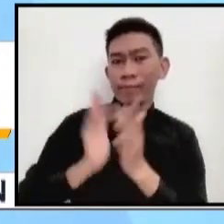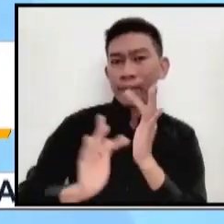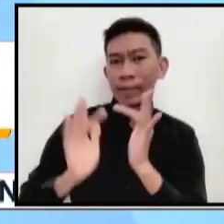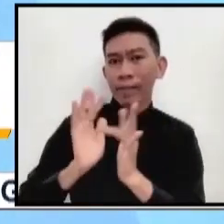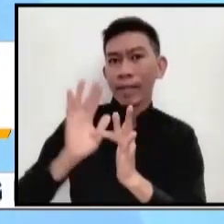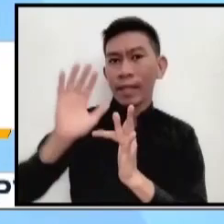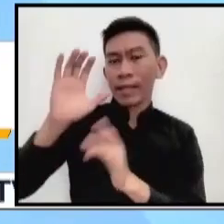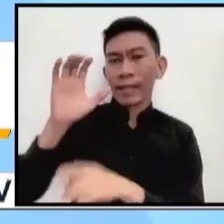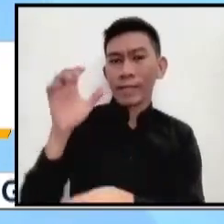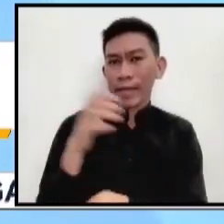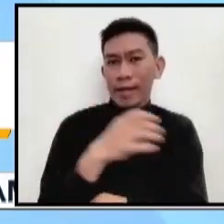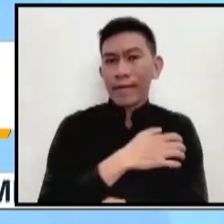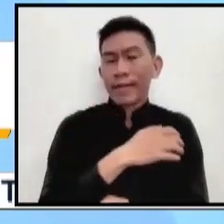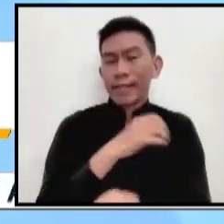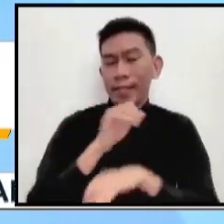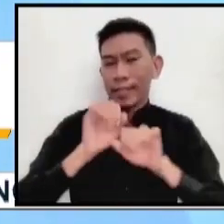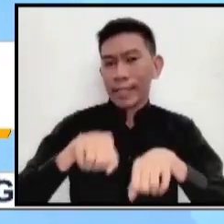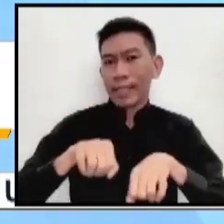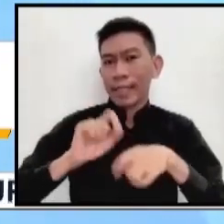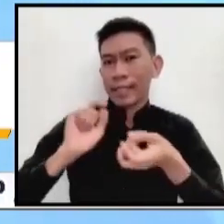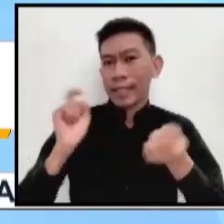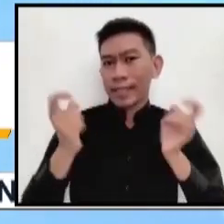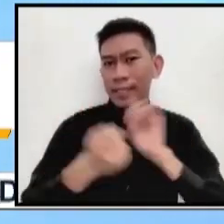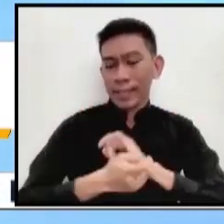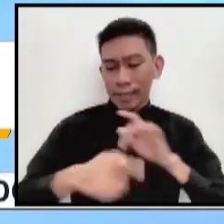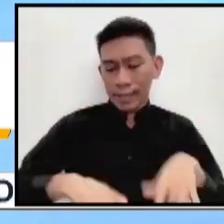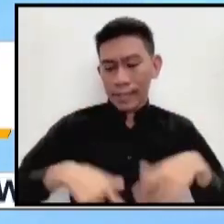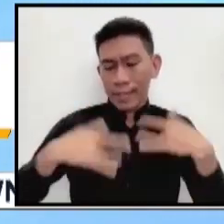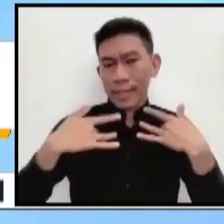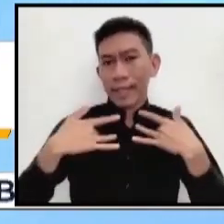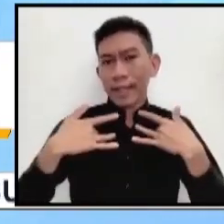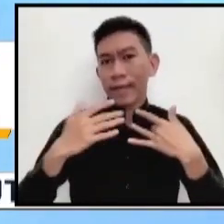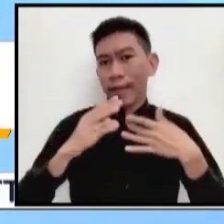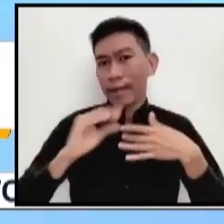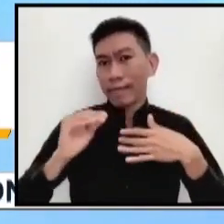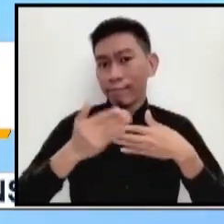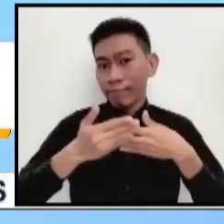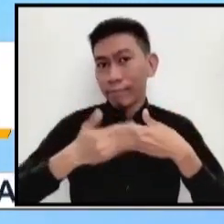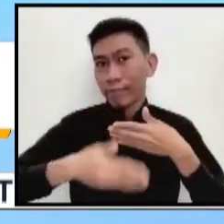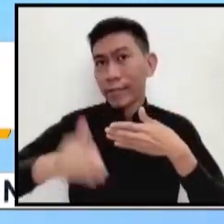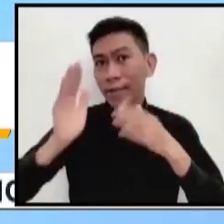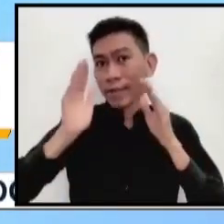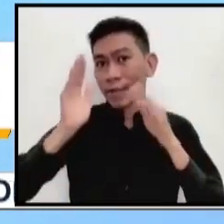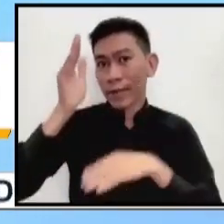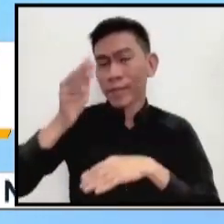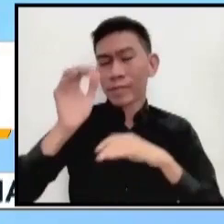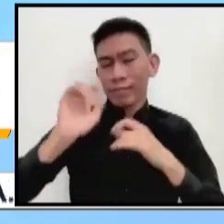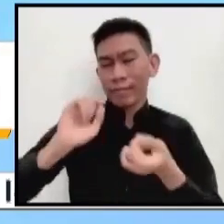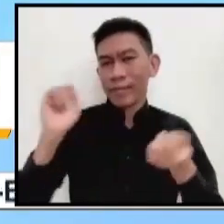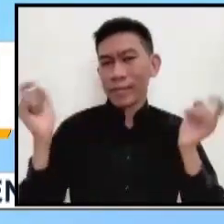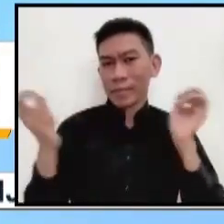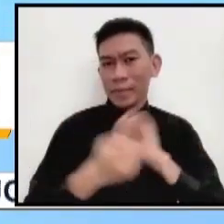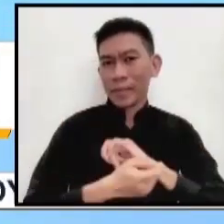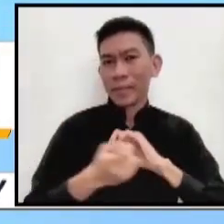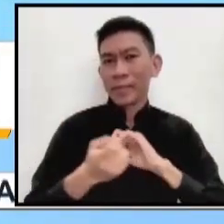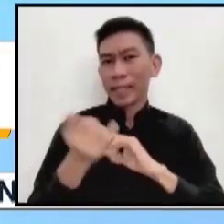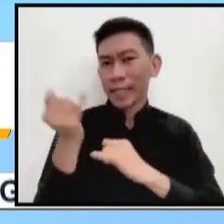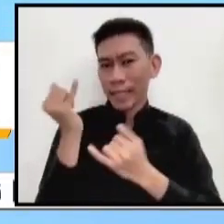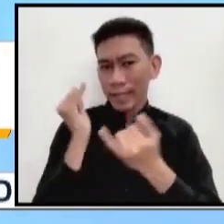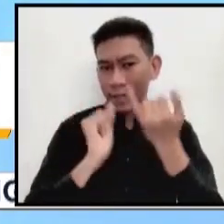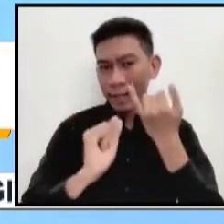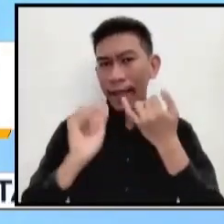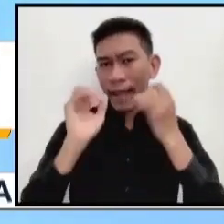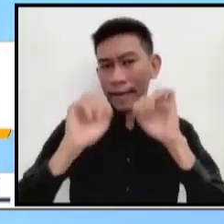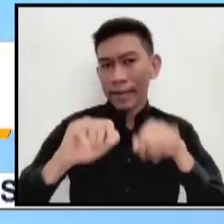to change our present lives and our future, mm-hmm, and our eternity. And the result is